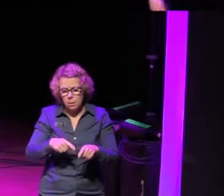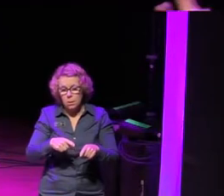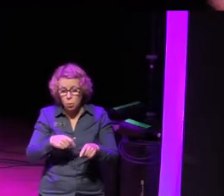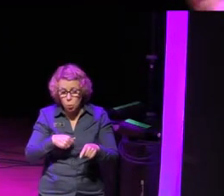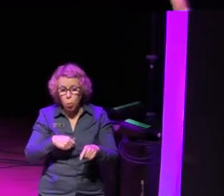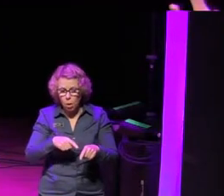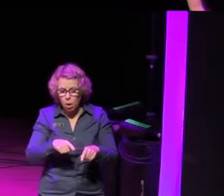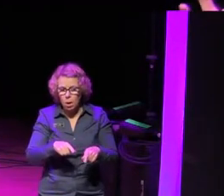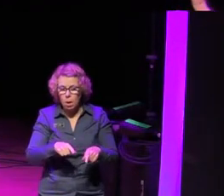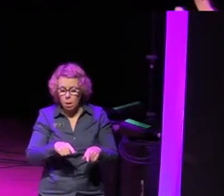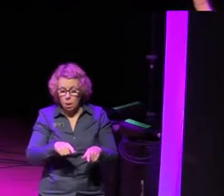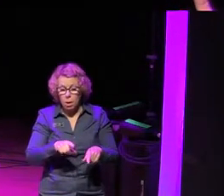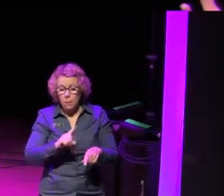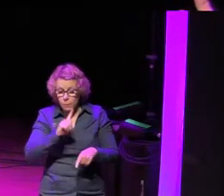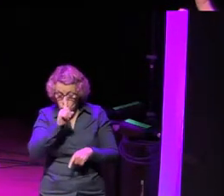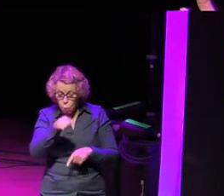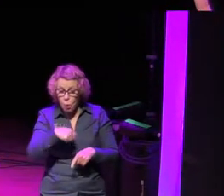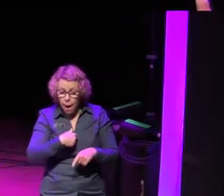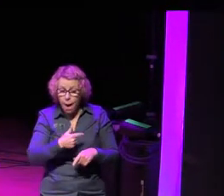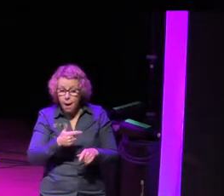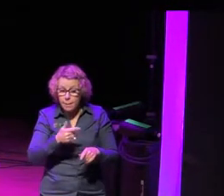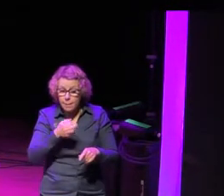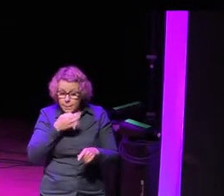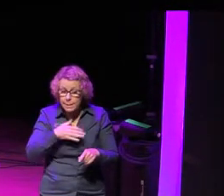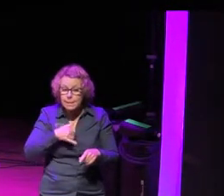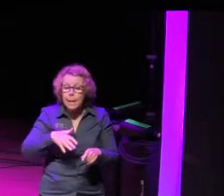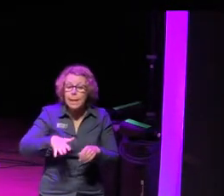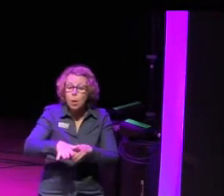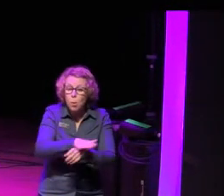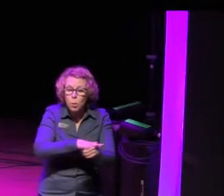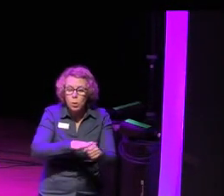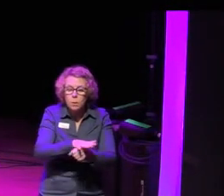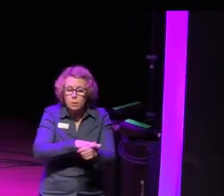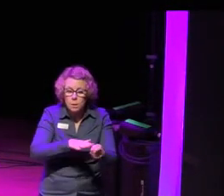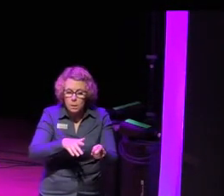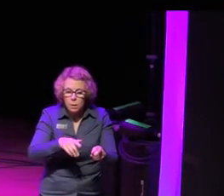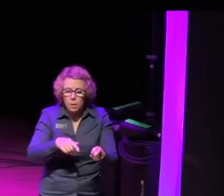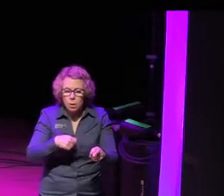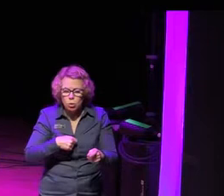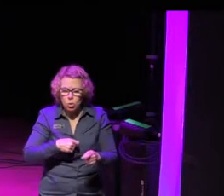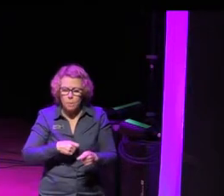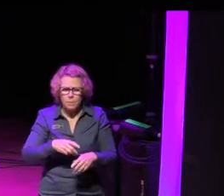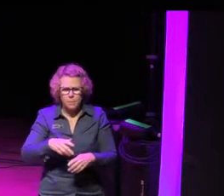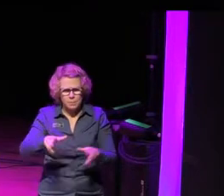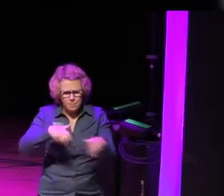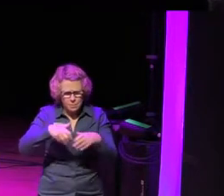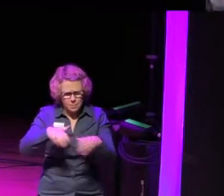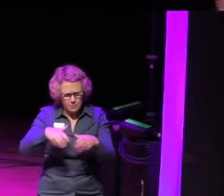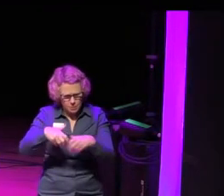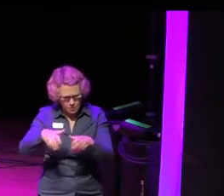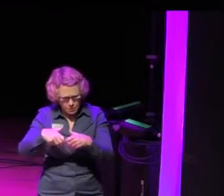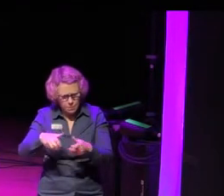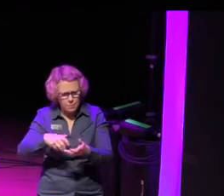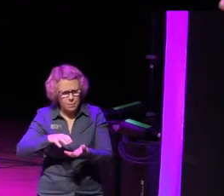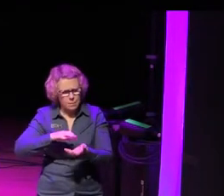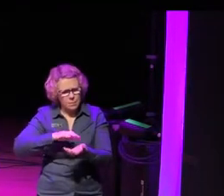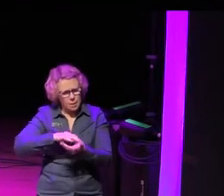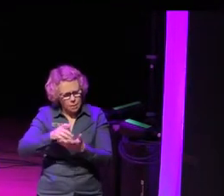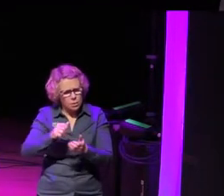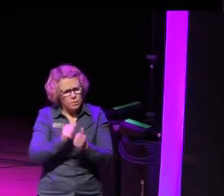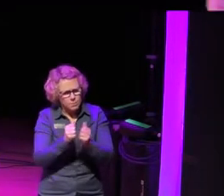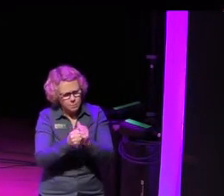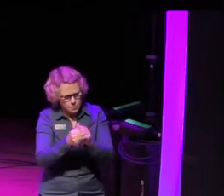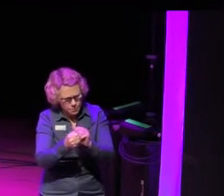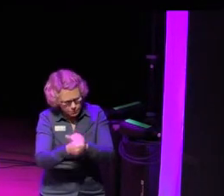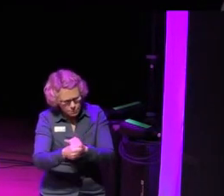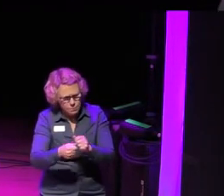recognition of the danger in that particular area. They had received enormous funds to reconstruct the buildings,